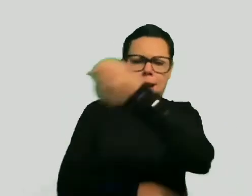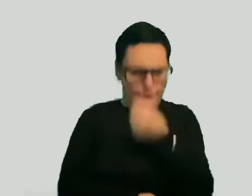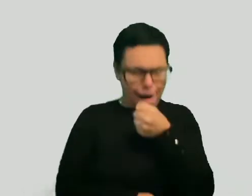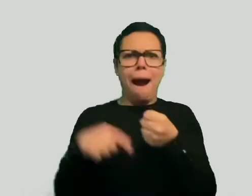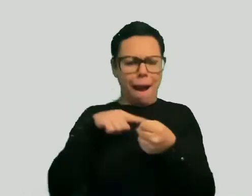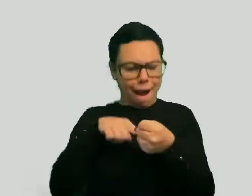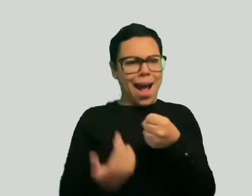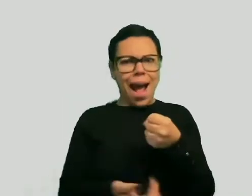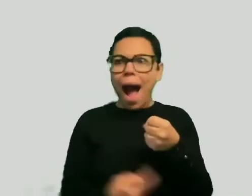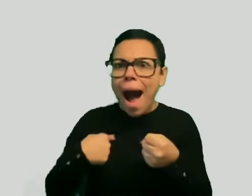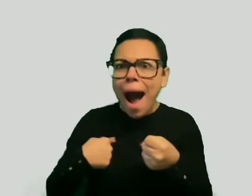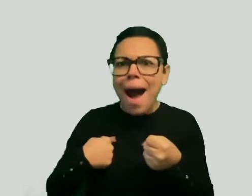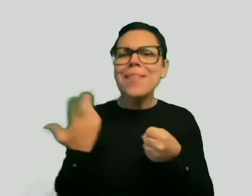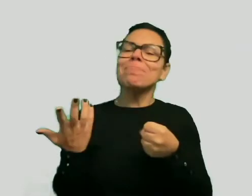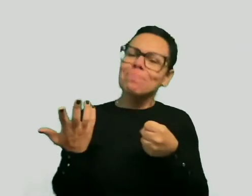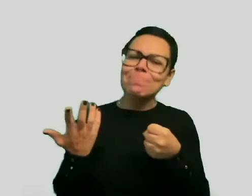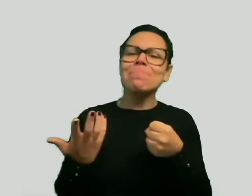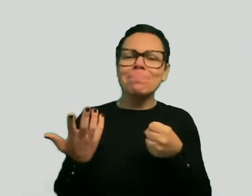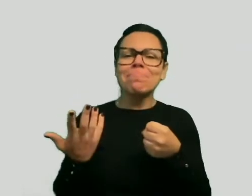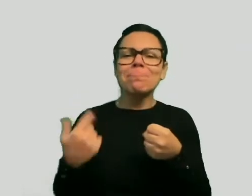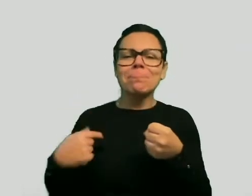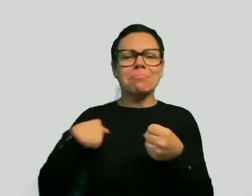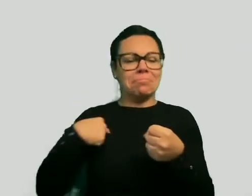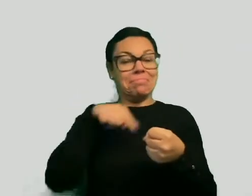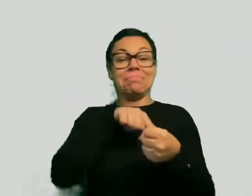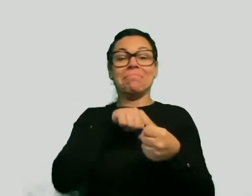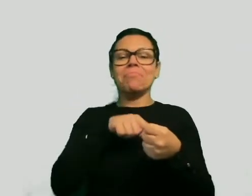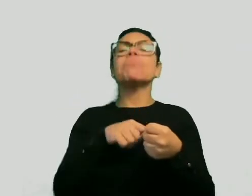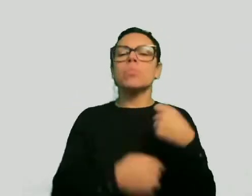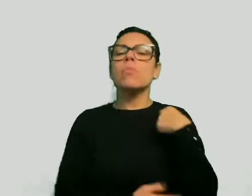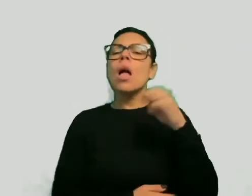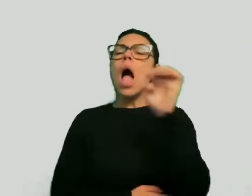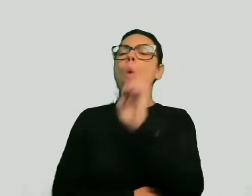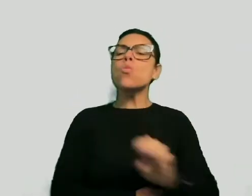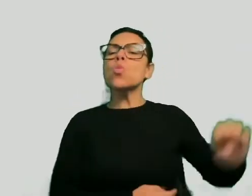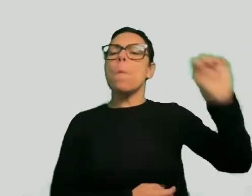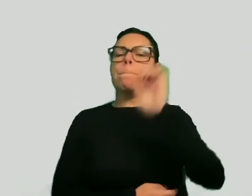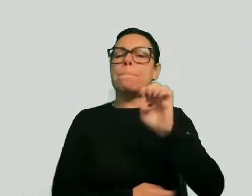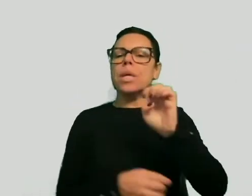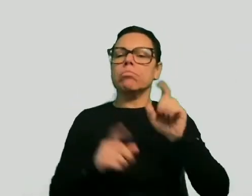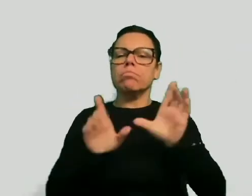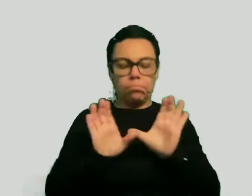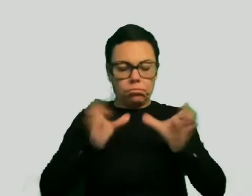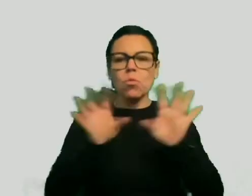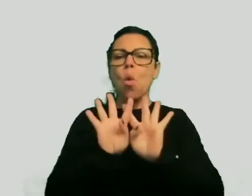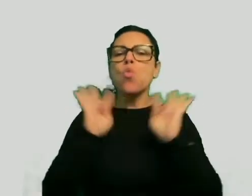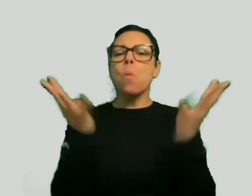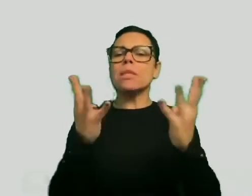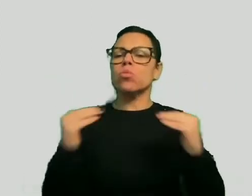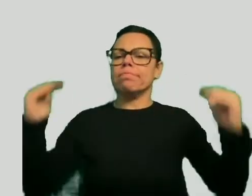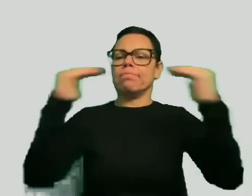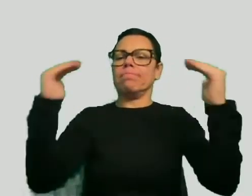I'm working on gender equality in the European Commission. And as previous speakers, like to understand